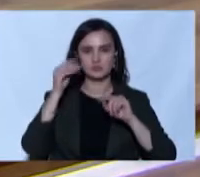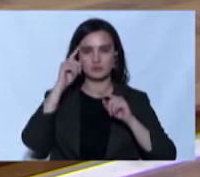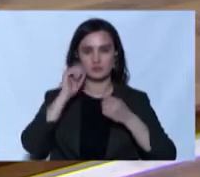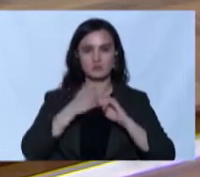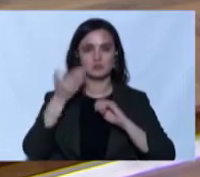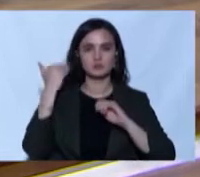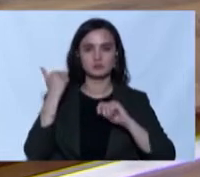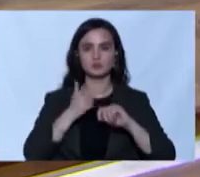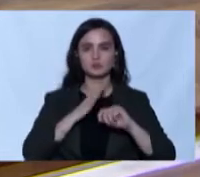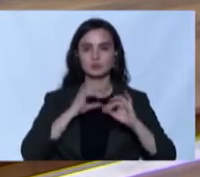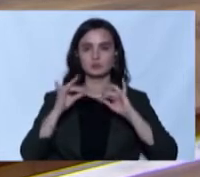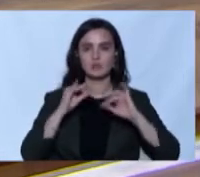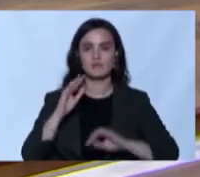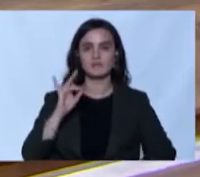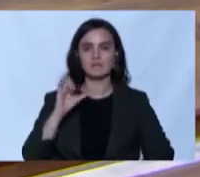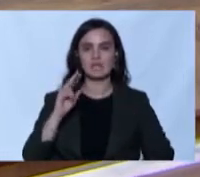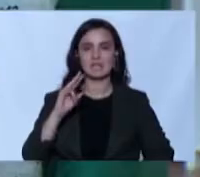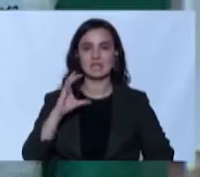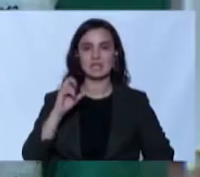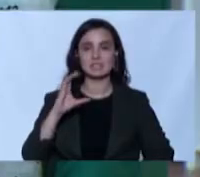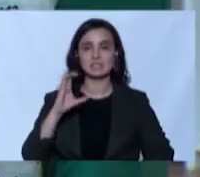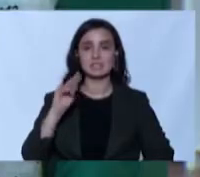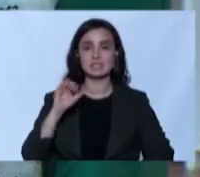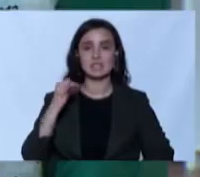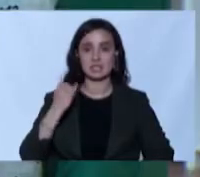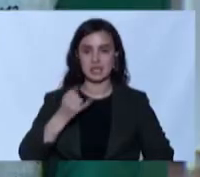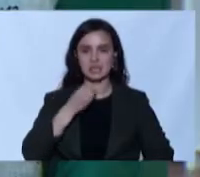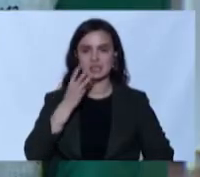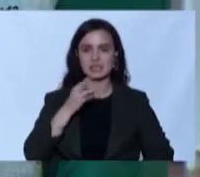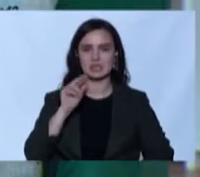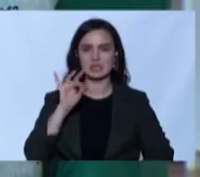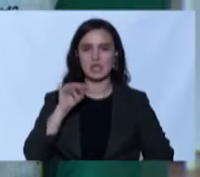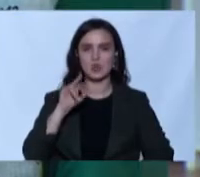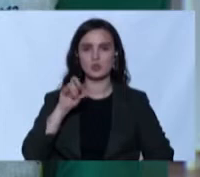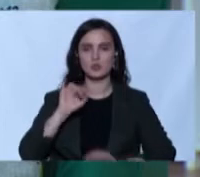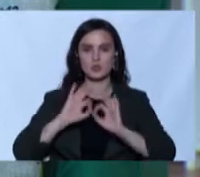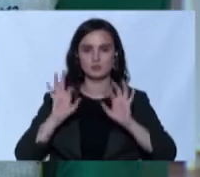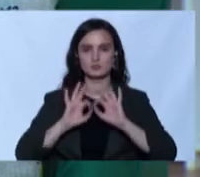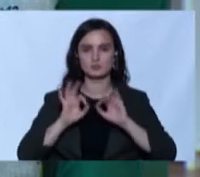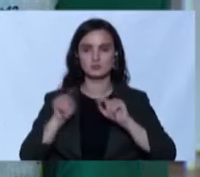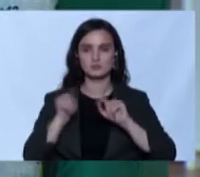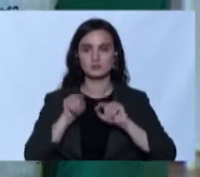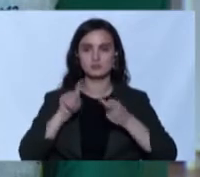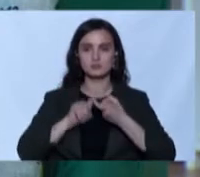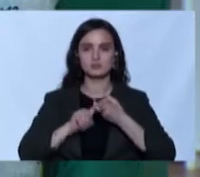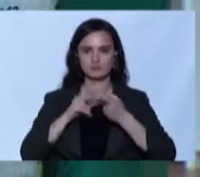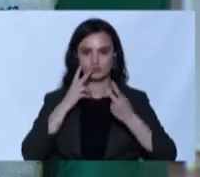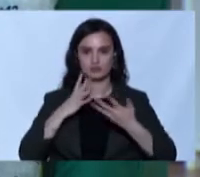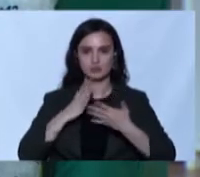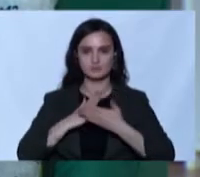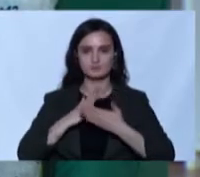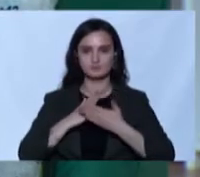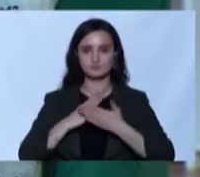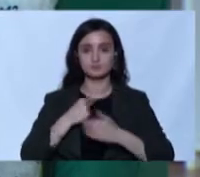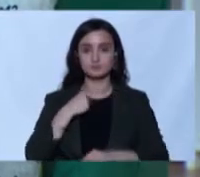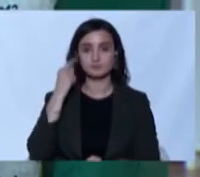week we were discussing Frankenstein, and now we're talking about Dracula, and there's a very clear connection between these two.